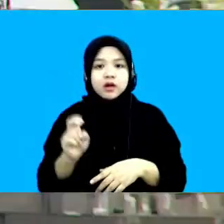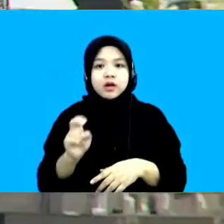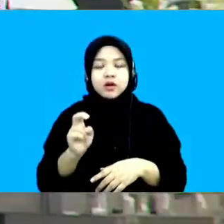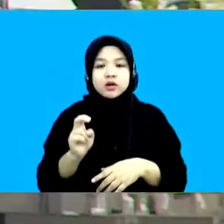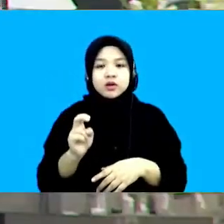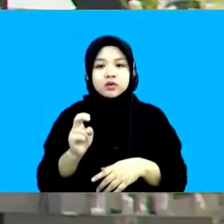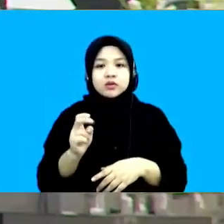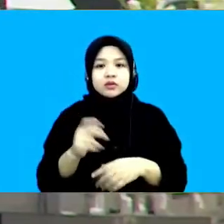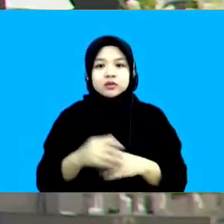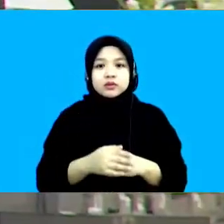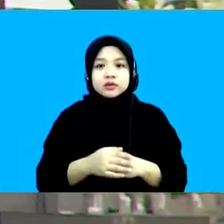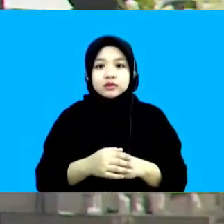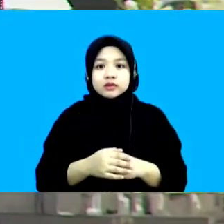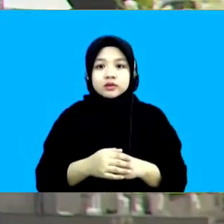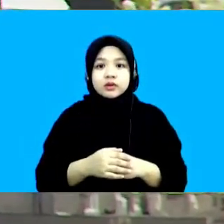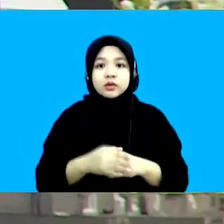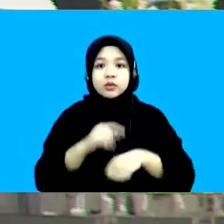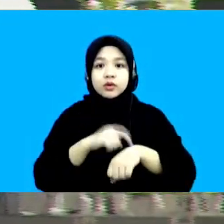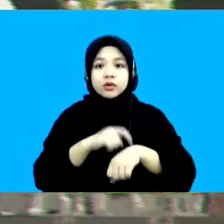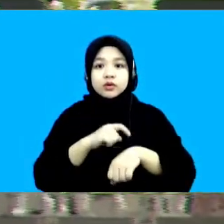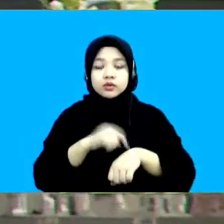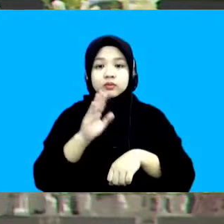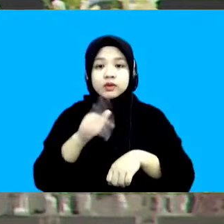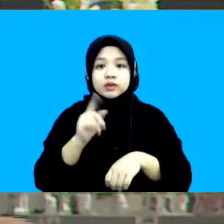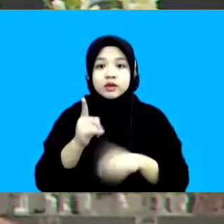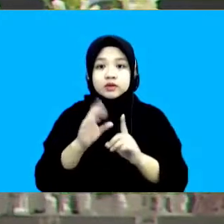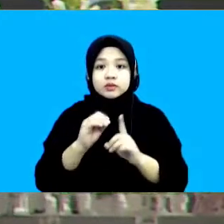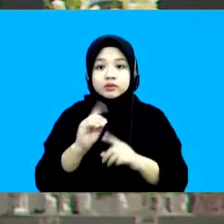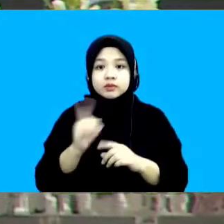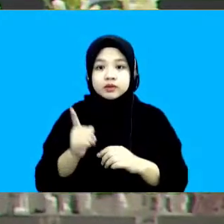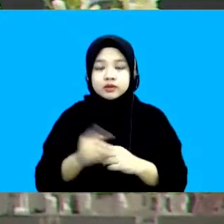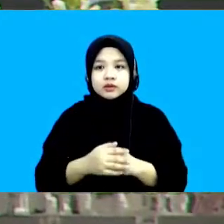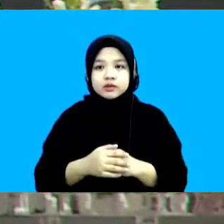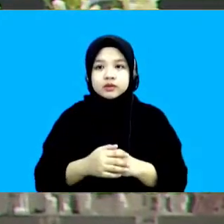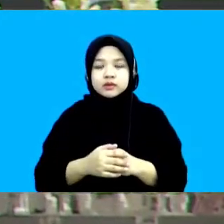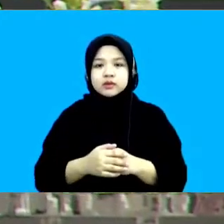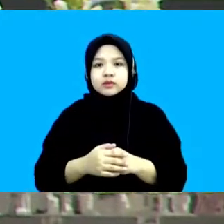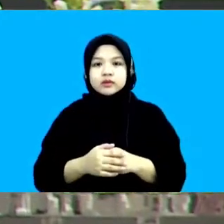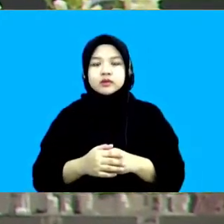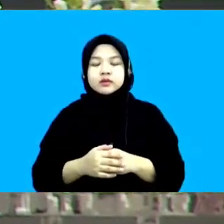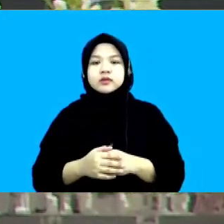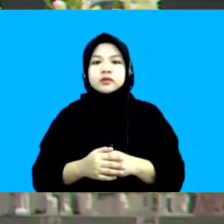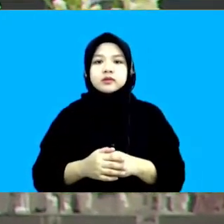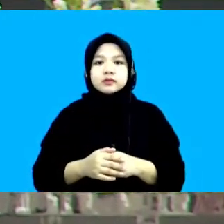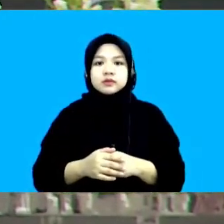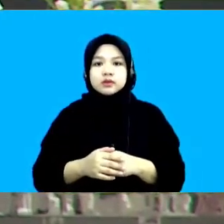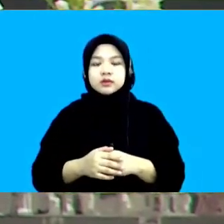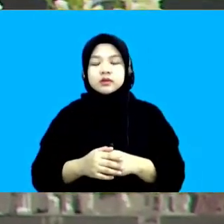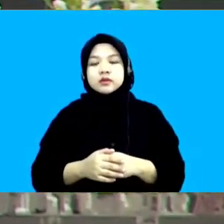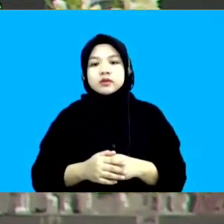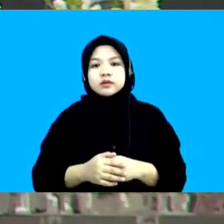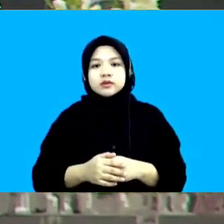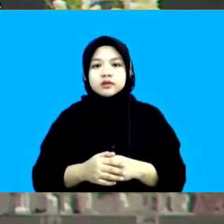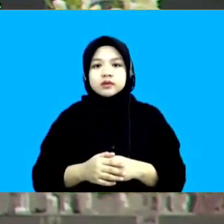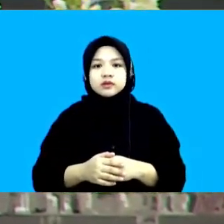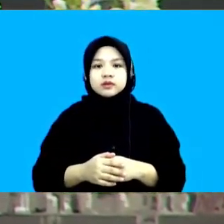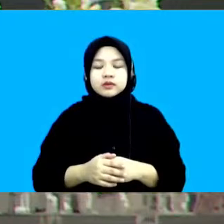on the economy, then prosperity will follow. But we have to look at also what Amartya Sen called,